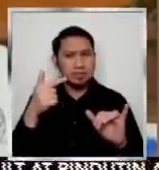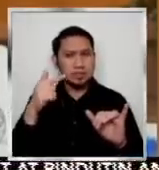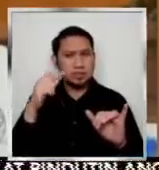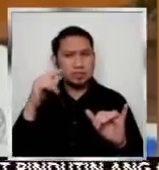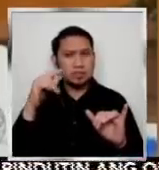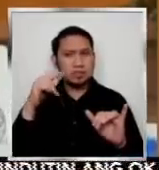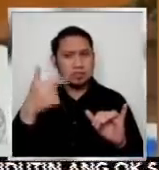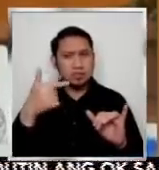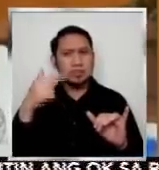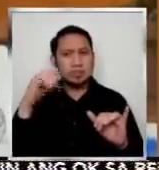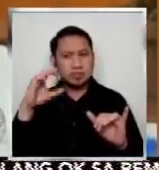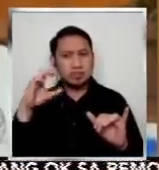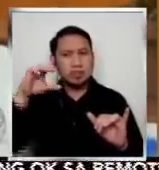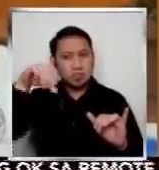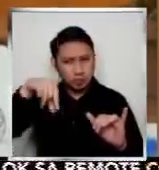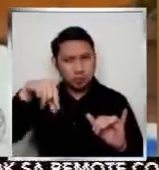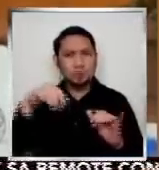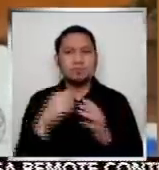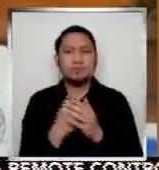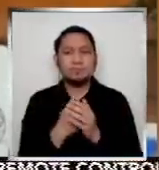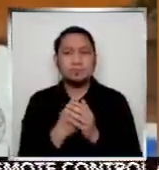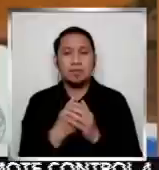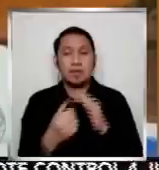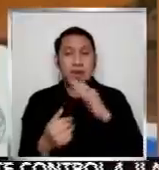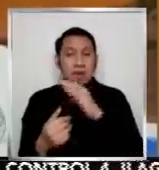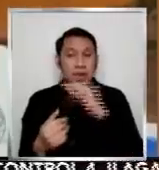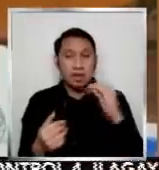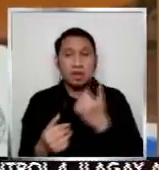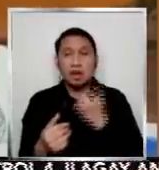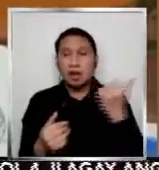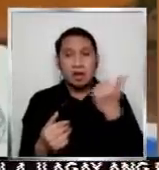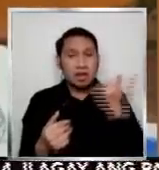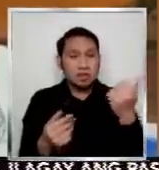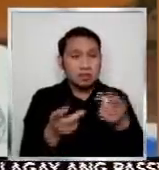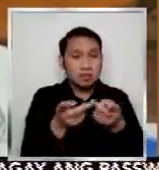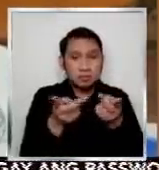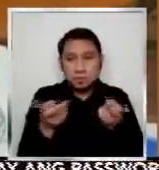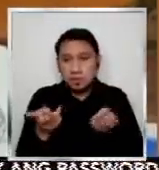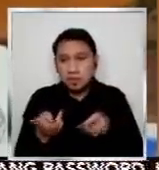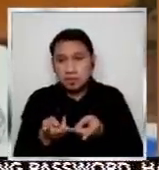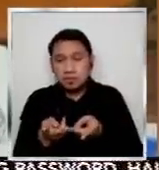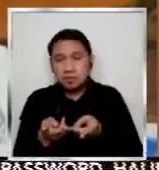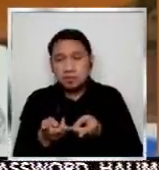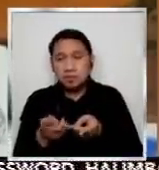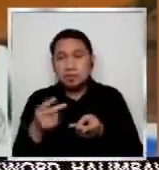GCQ. And the other areas under GCQ,